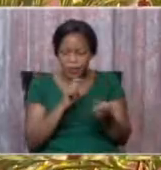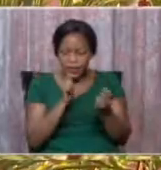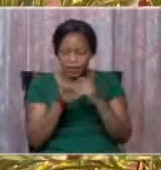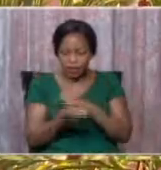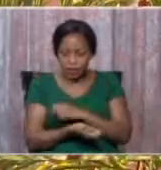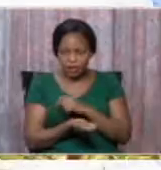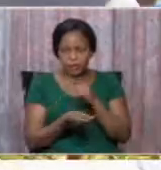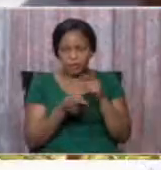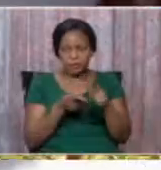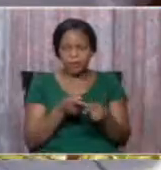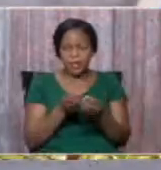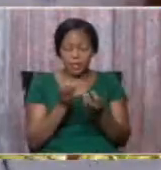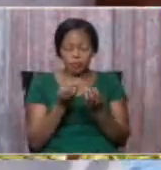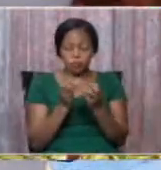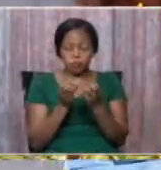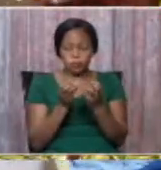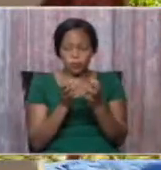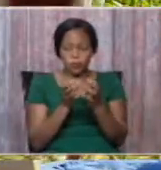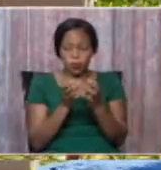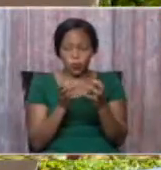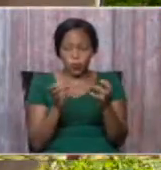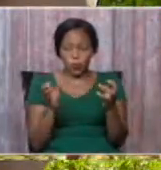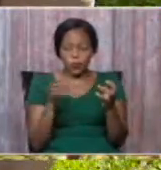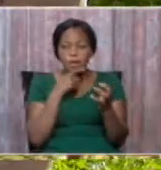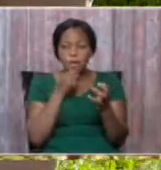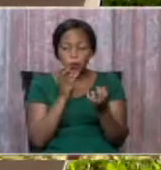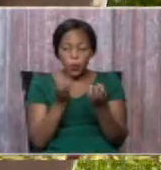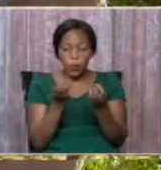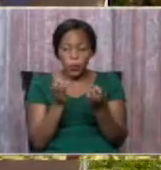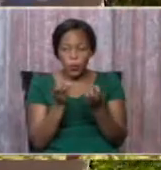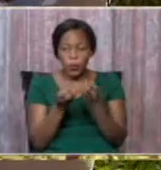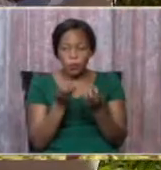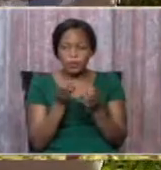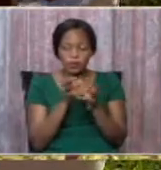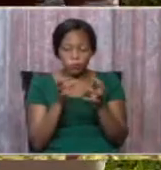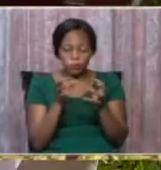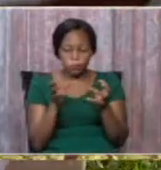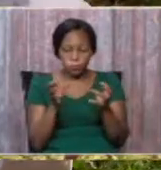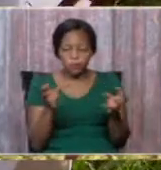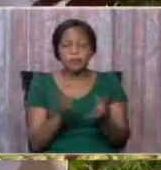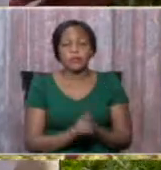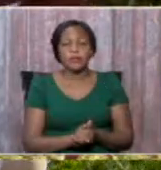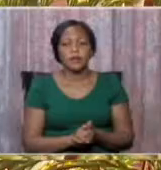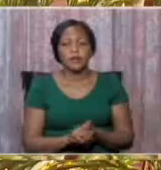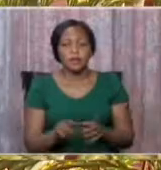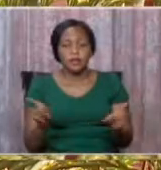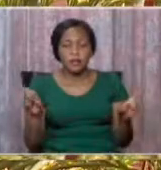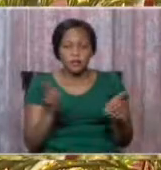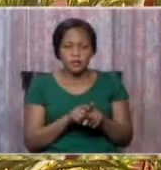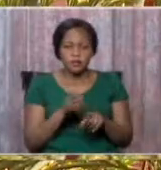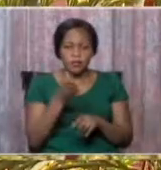some other changes which are not physical. I think these ones are kind of emotional or psychological. The way dreaming.